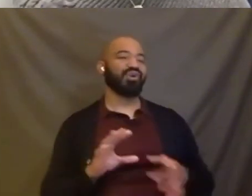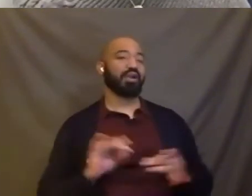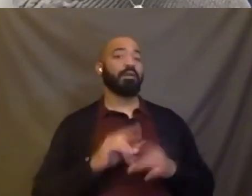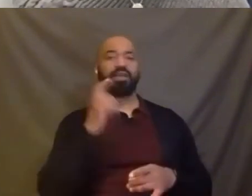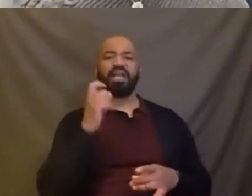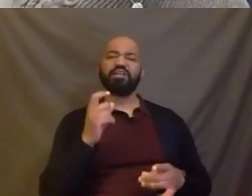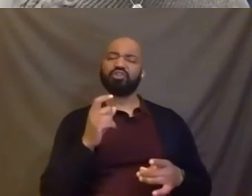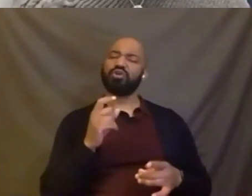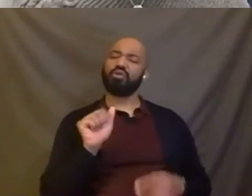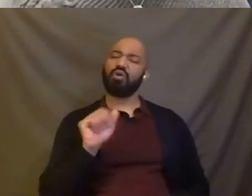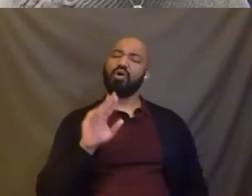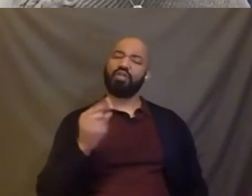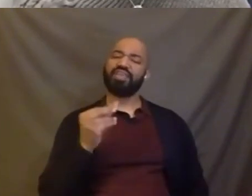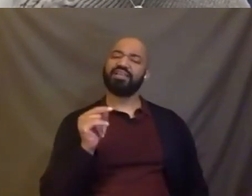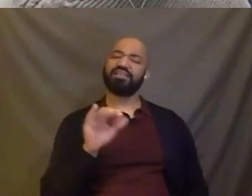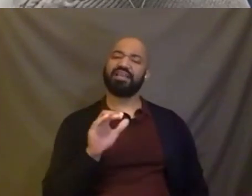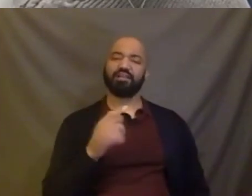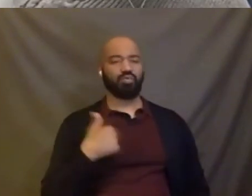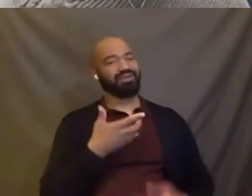authentic and we can trust you. And that's really